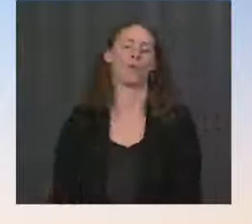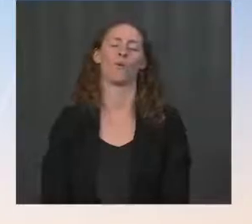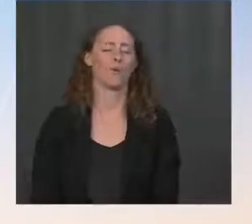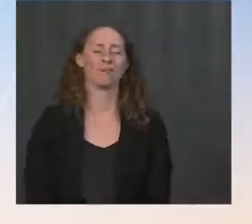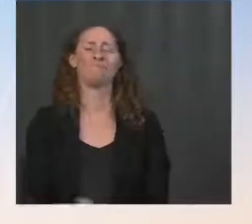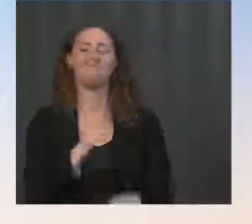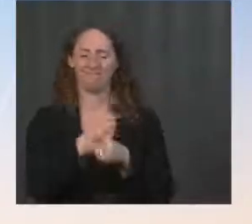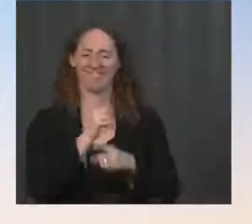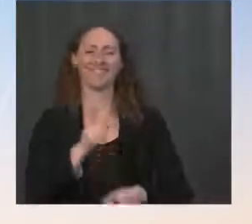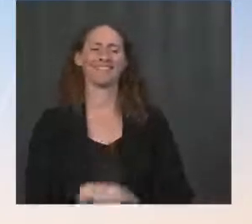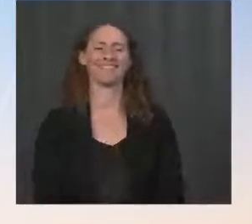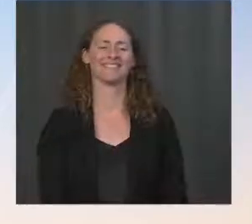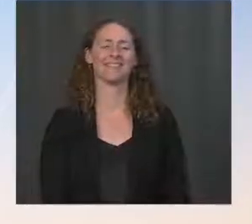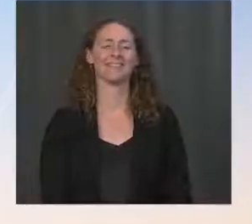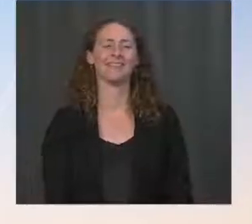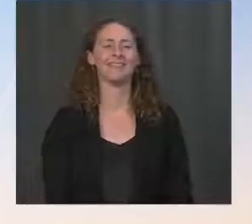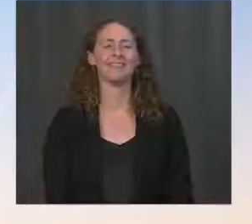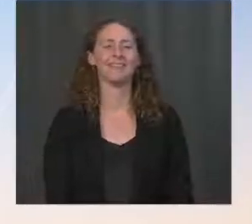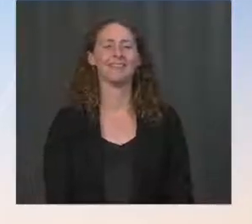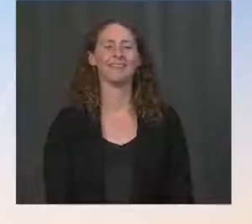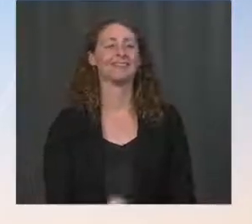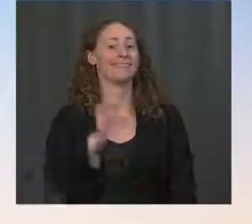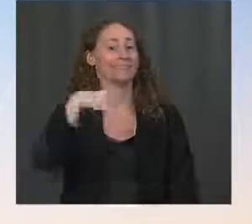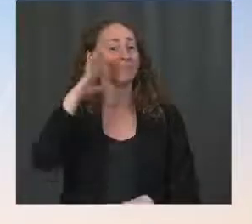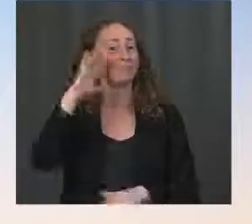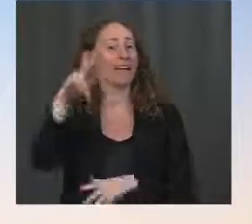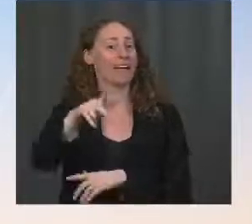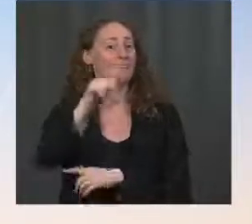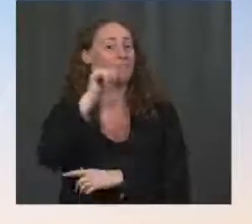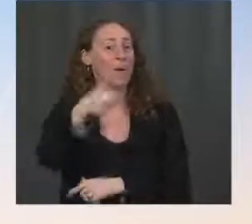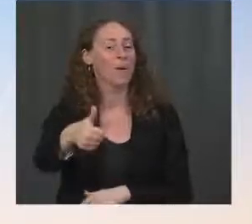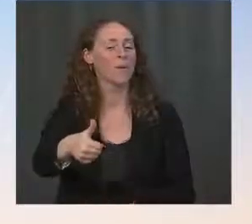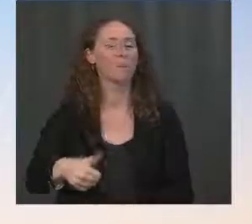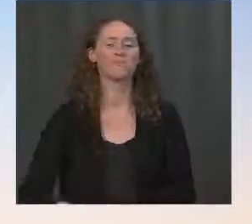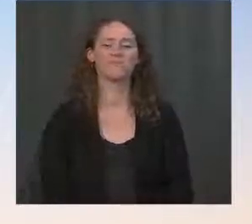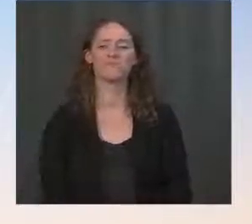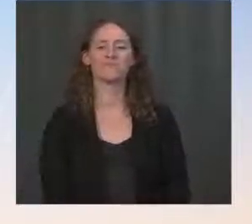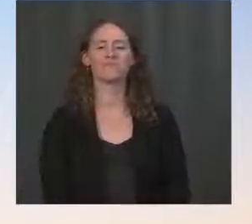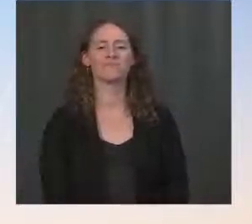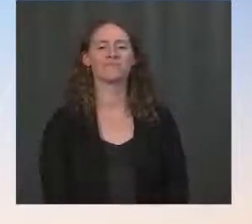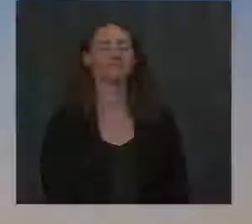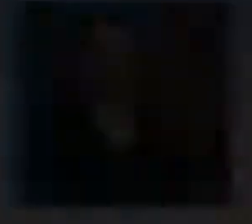I'll be back tomorrow. Or I'll be here. I don't know, but thank you, everyone.